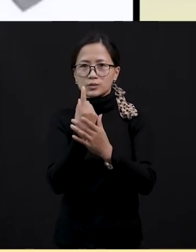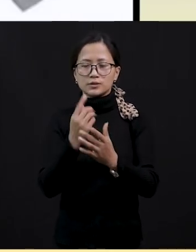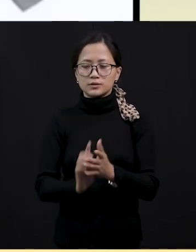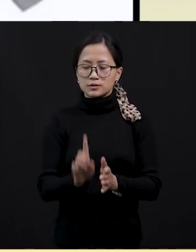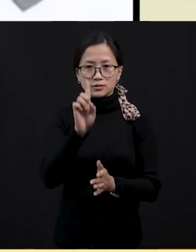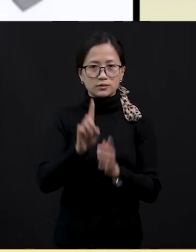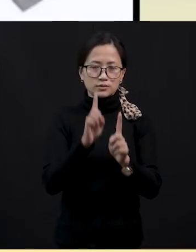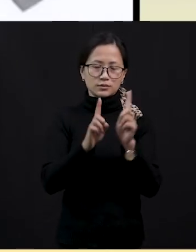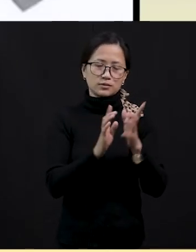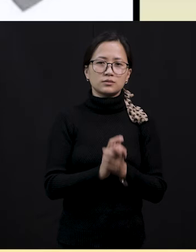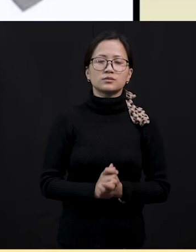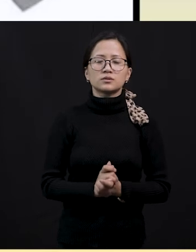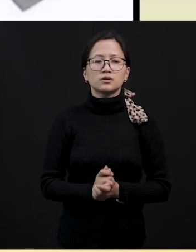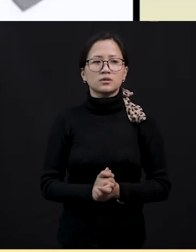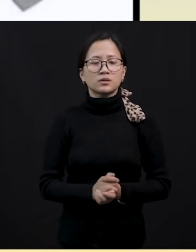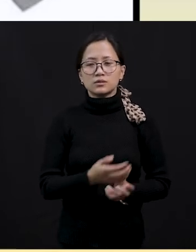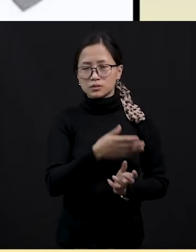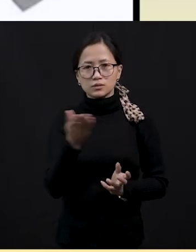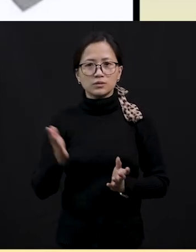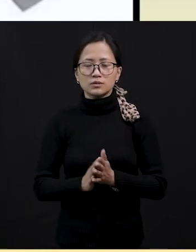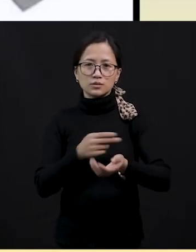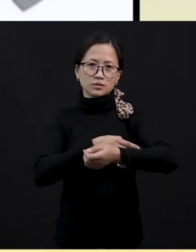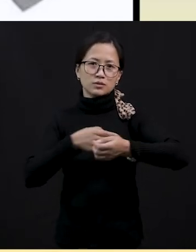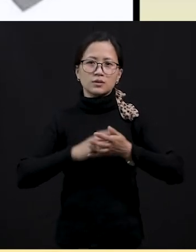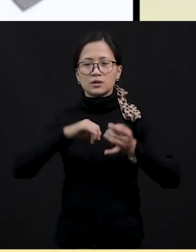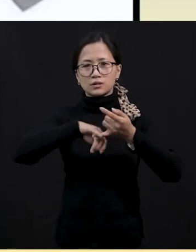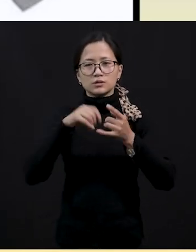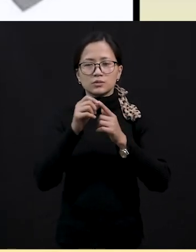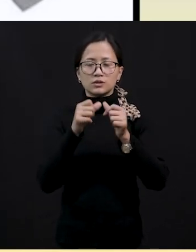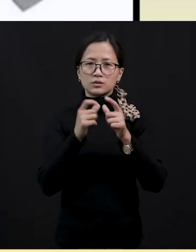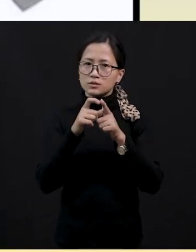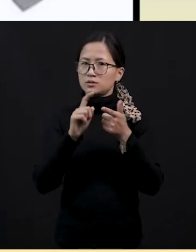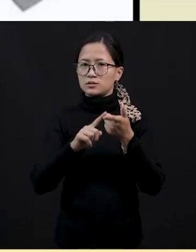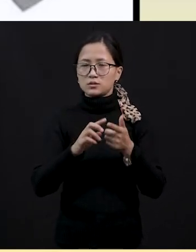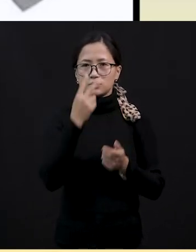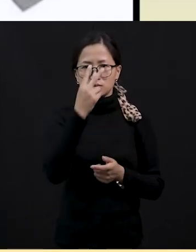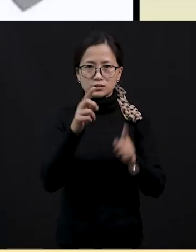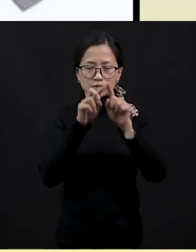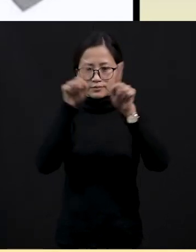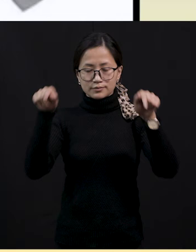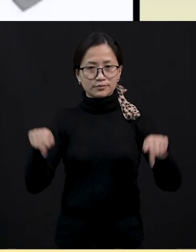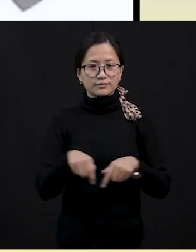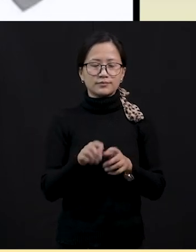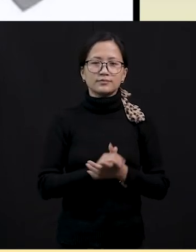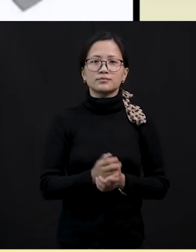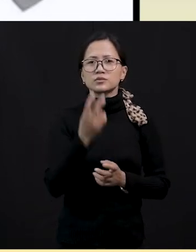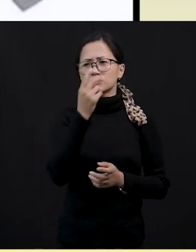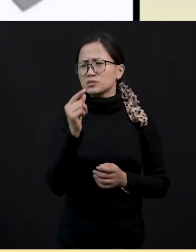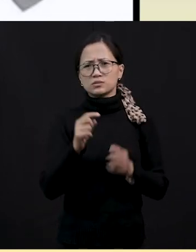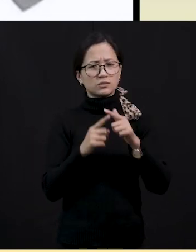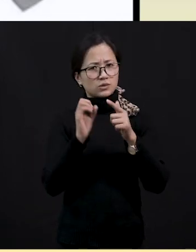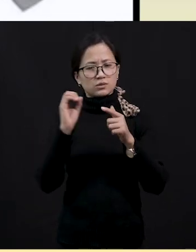plant. Then they also said the name spade. So this is how a spade looks like. It is a tool that is used